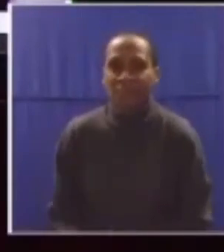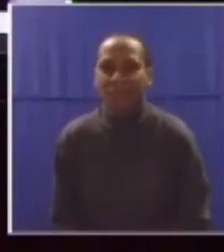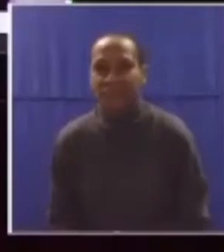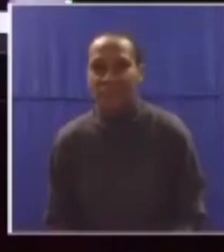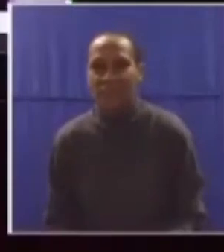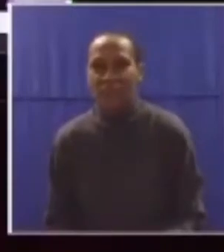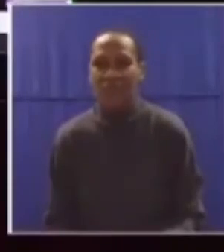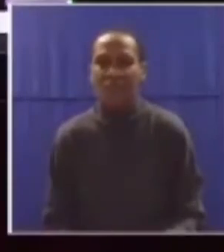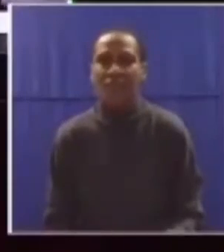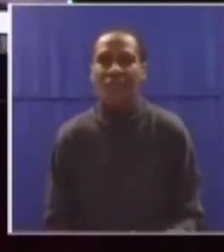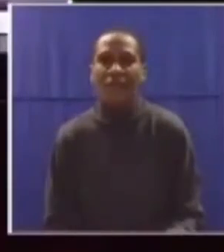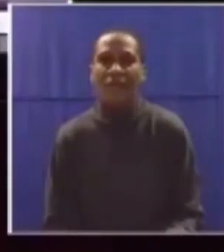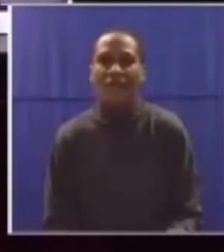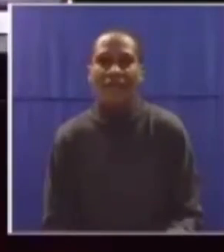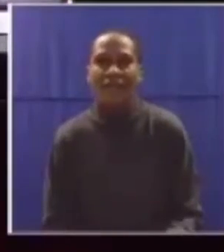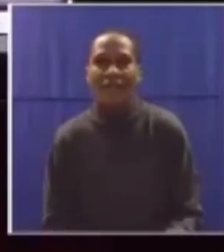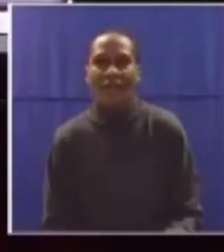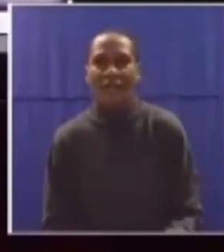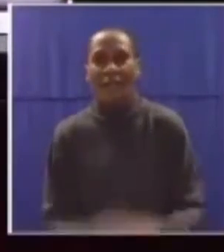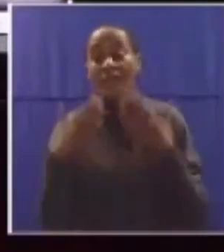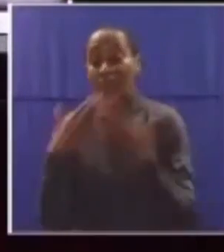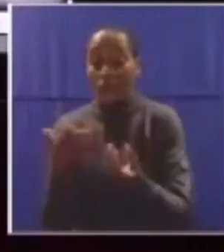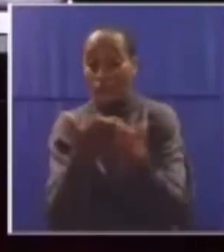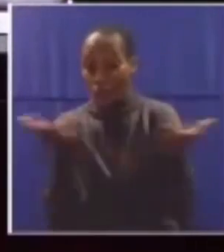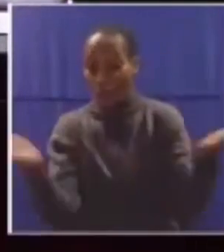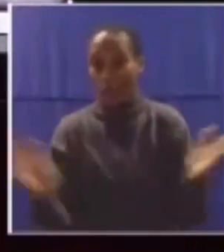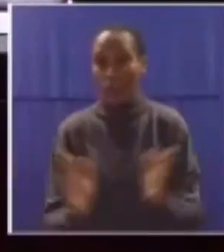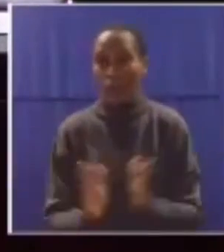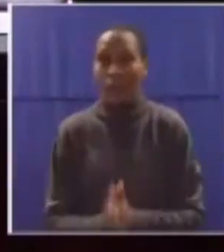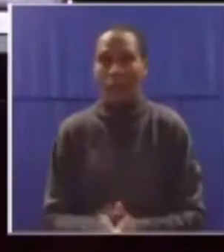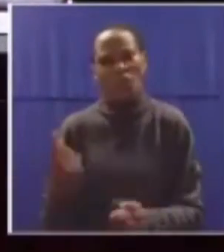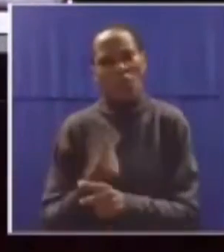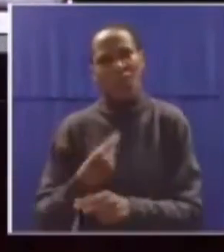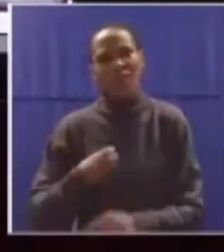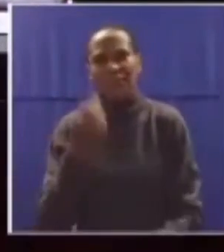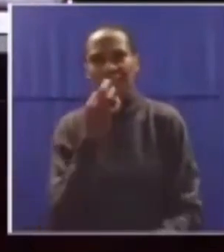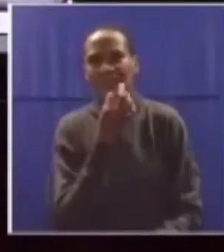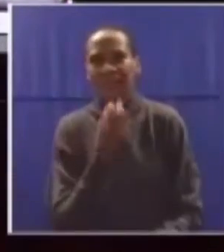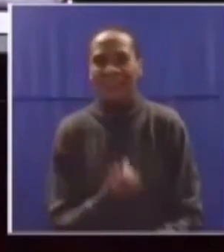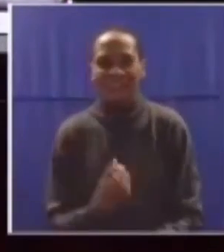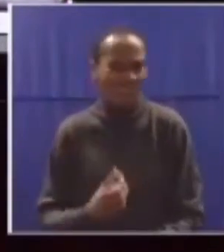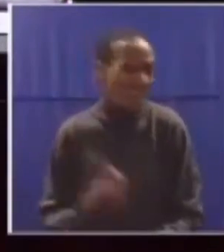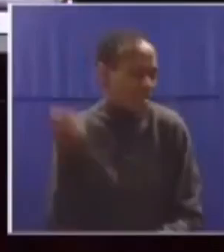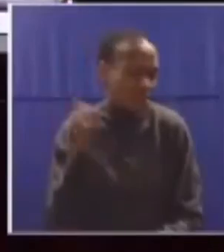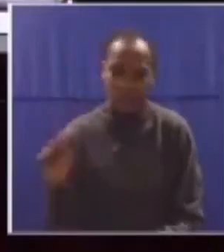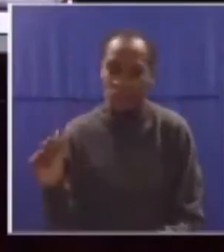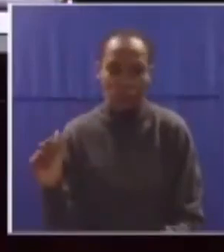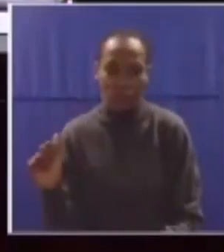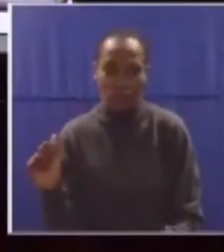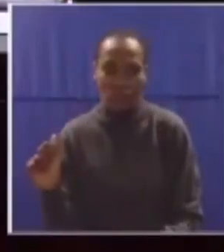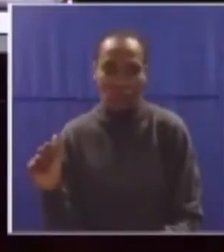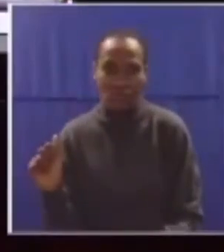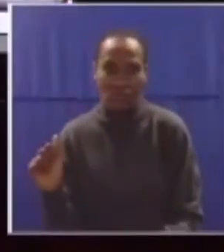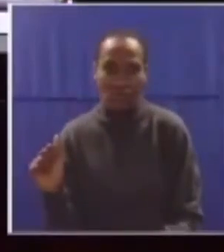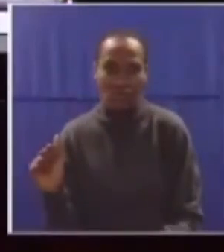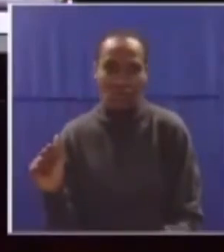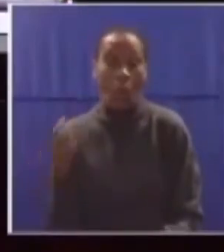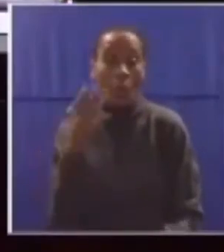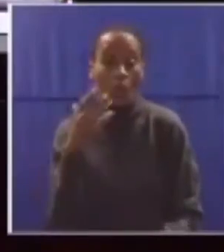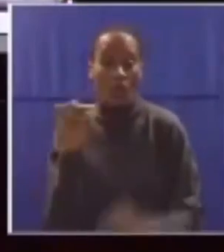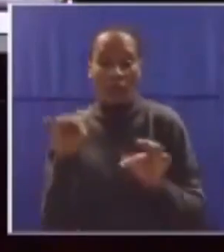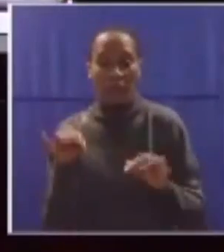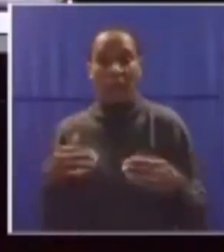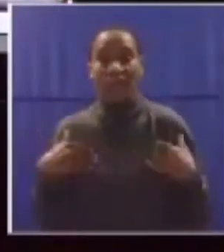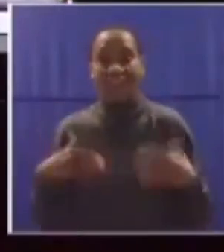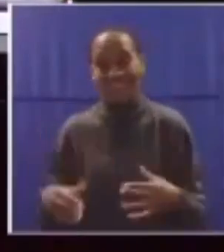And one, Chair, and I always say that I refuse to be made to, when people start